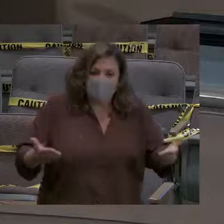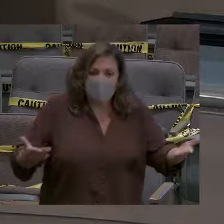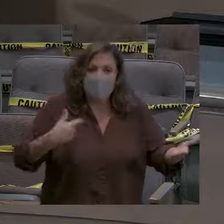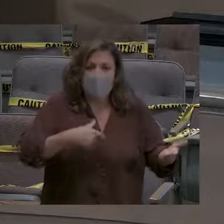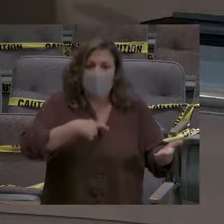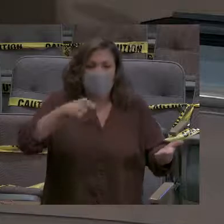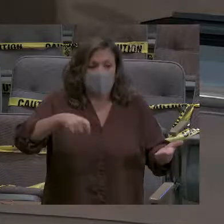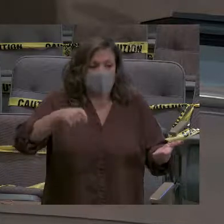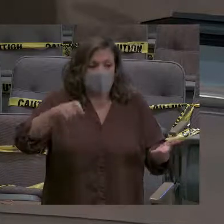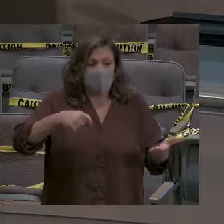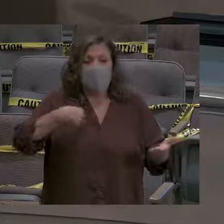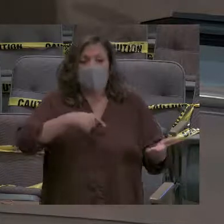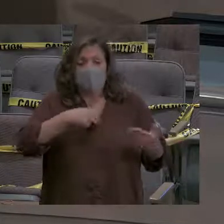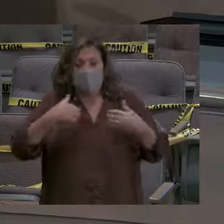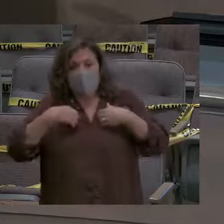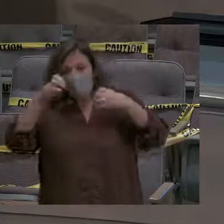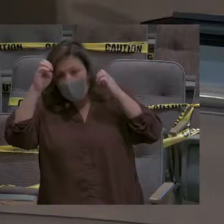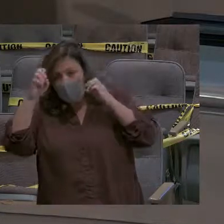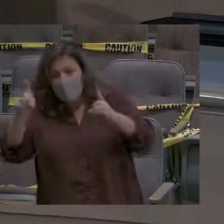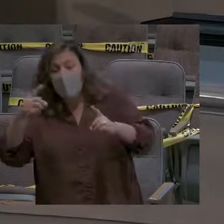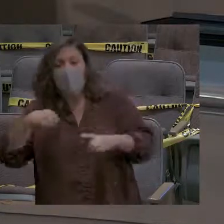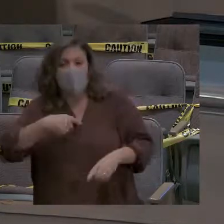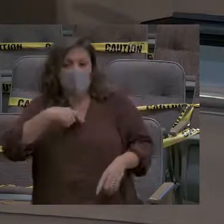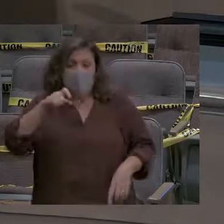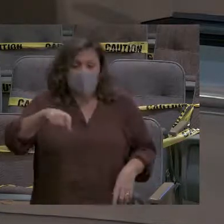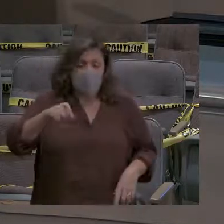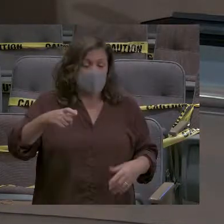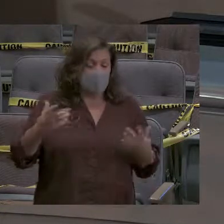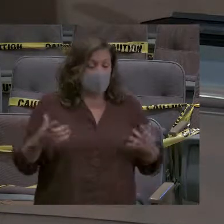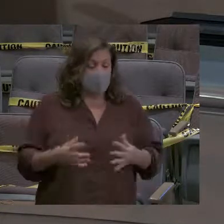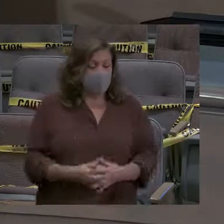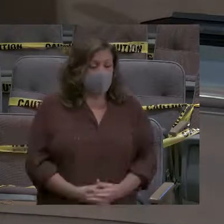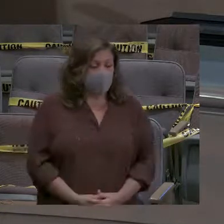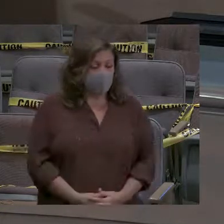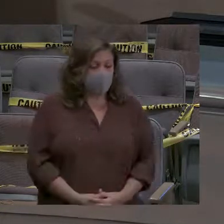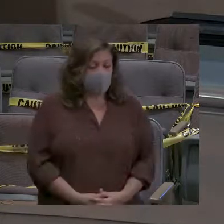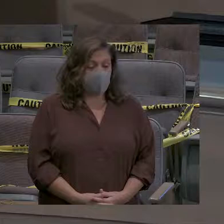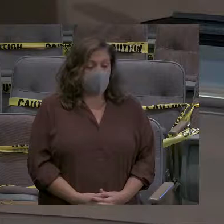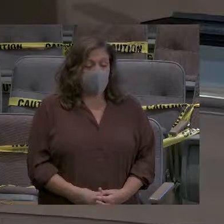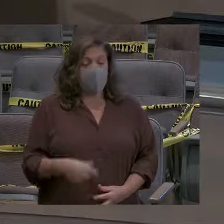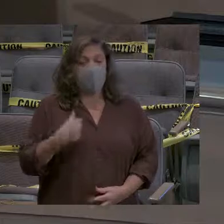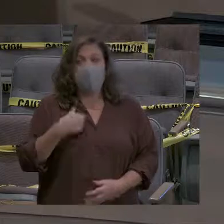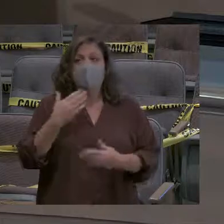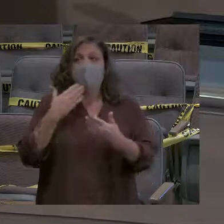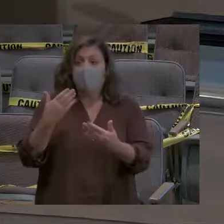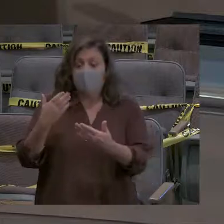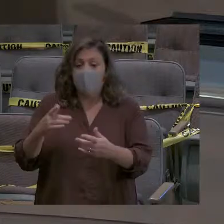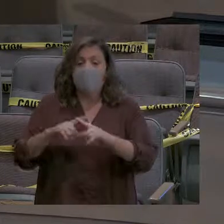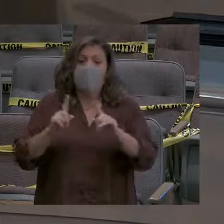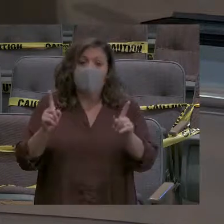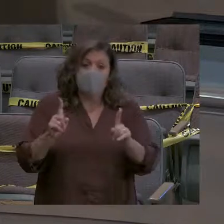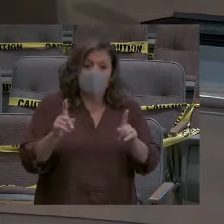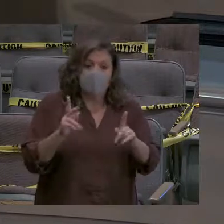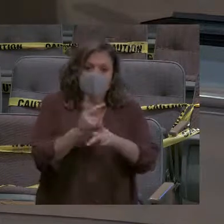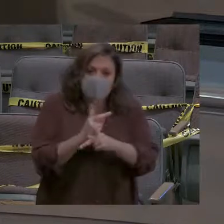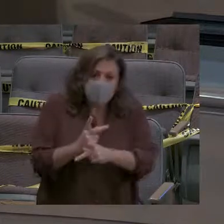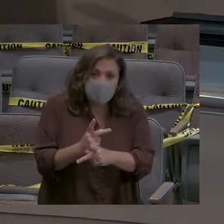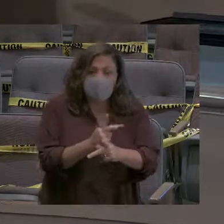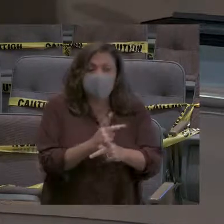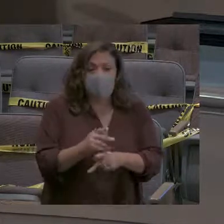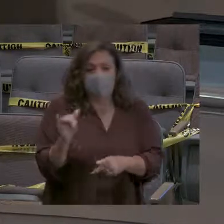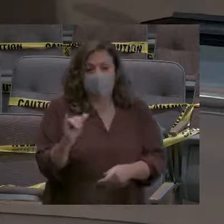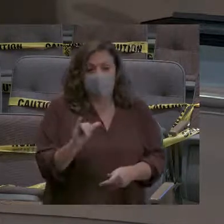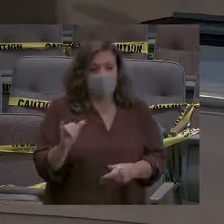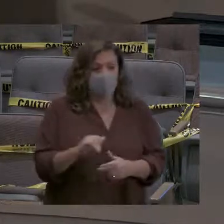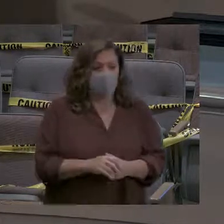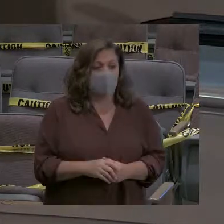have had the education that we have had. And I'm very thankful for that, but I'm also cautious. And